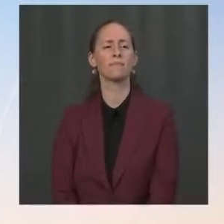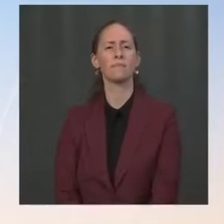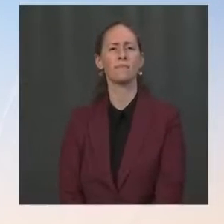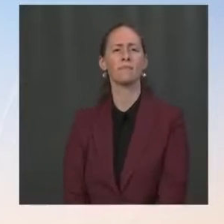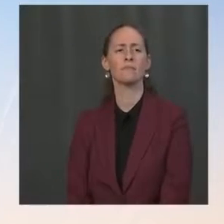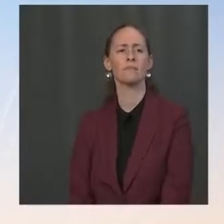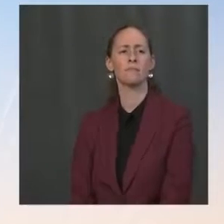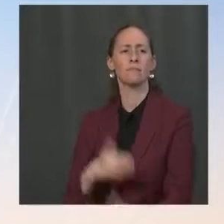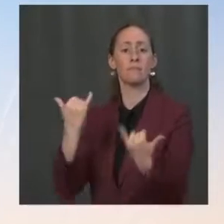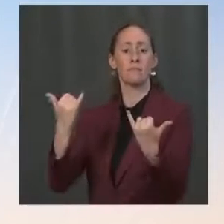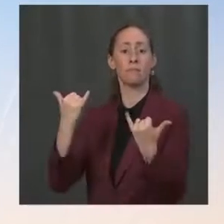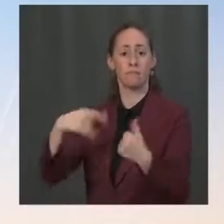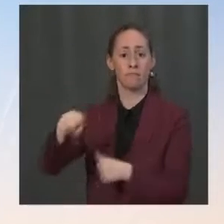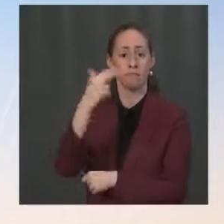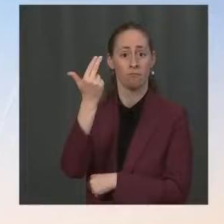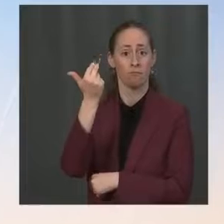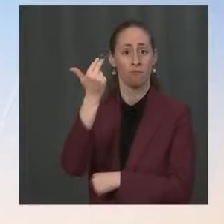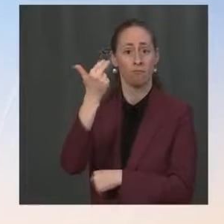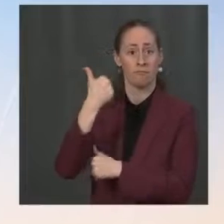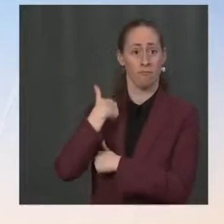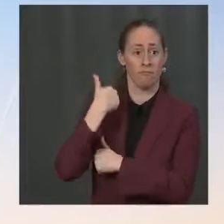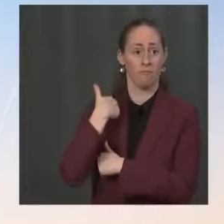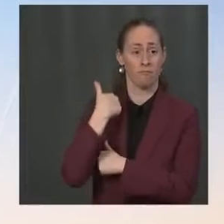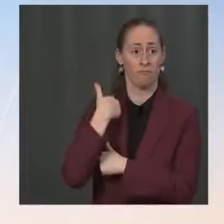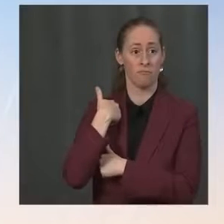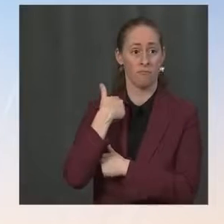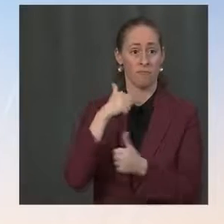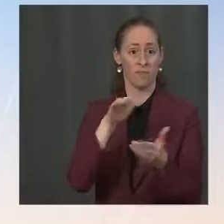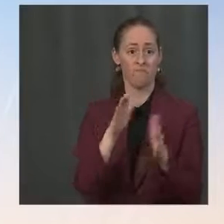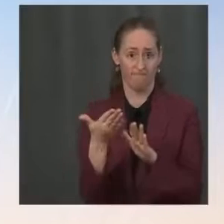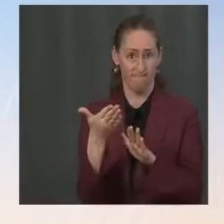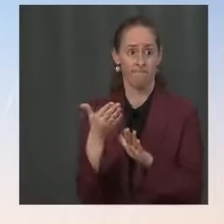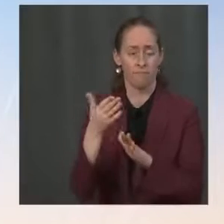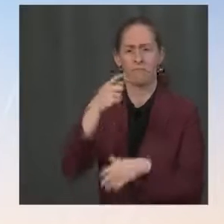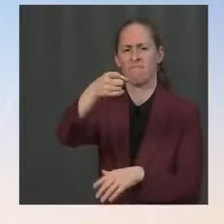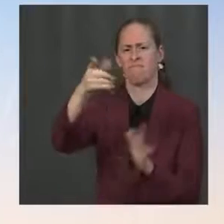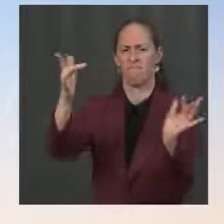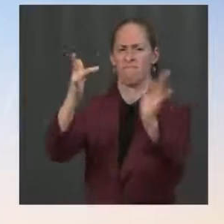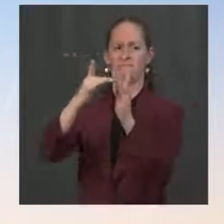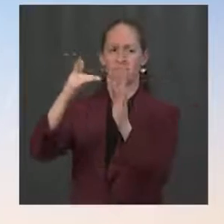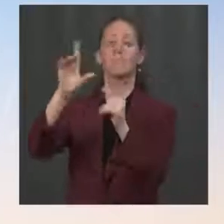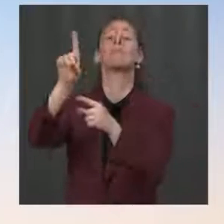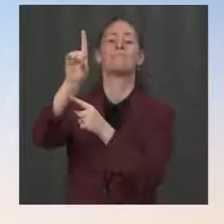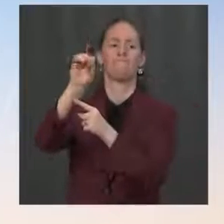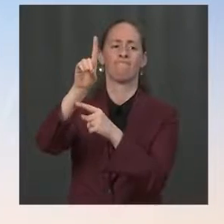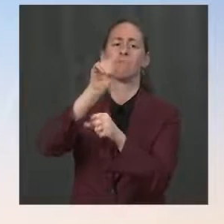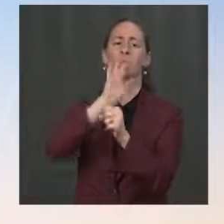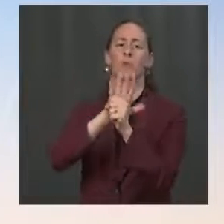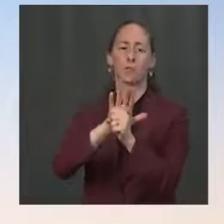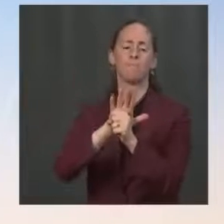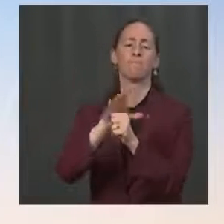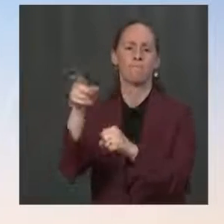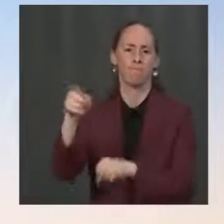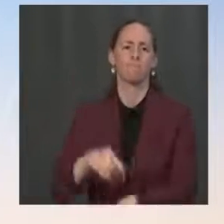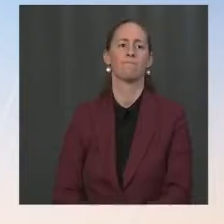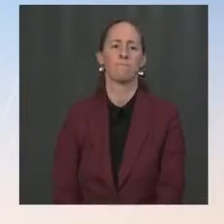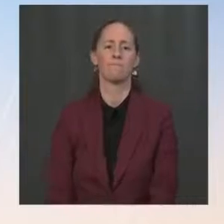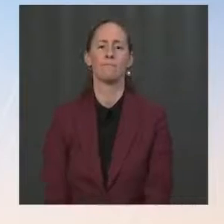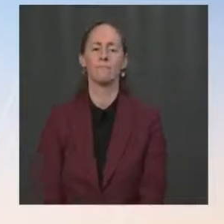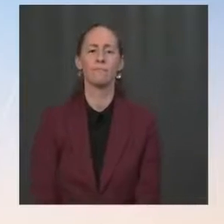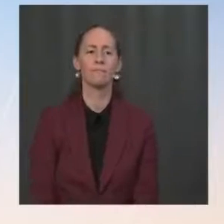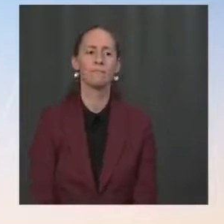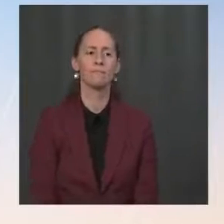who have died? I would leave that to the Department of Defense to confirm any additional casualties. Go ahead. Thanks, Jen. You talked about the